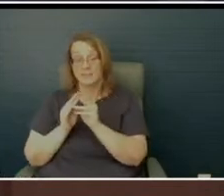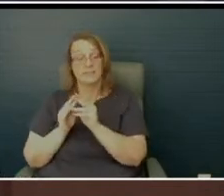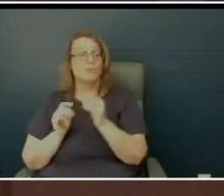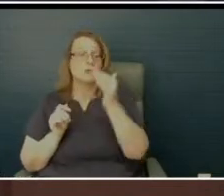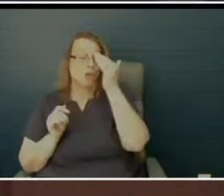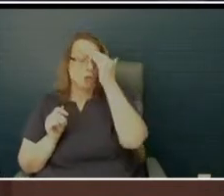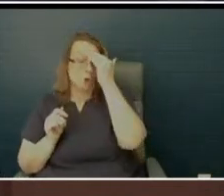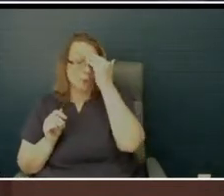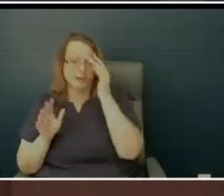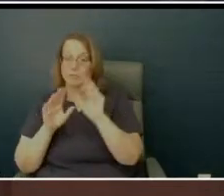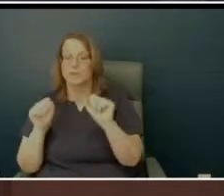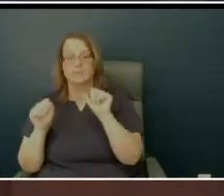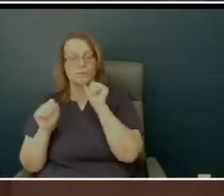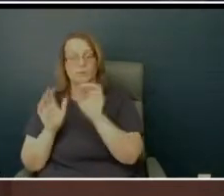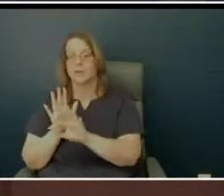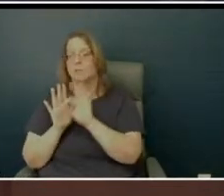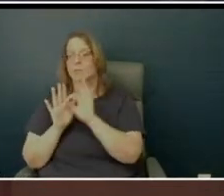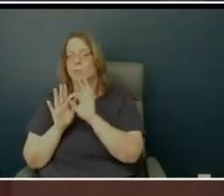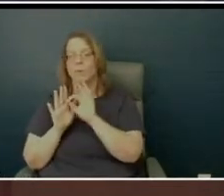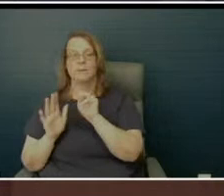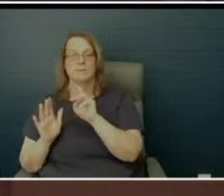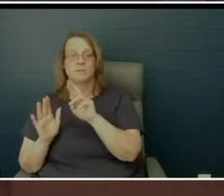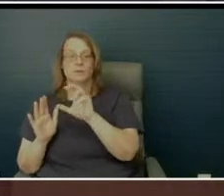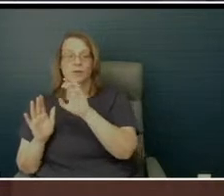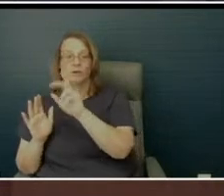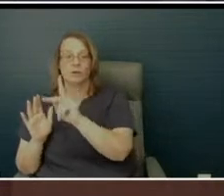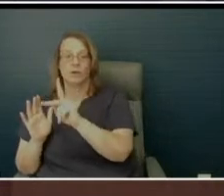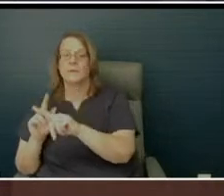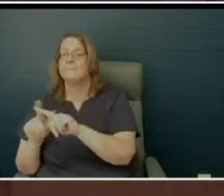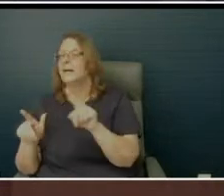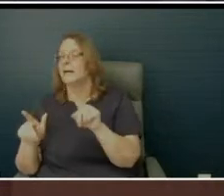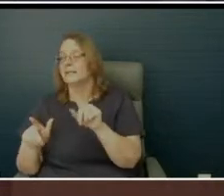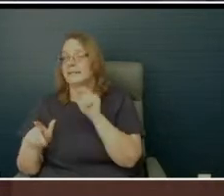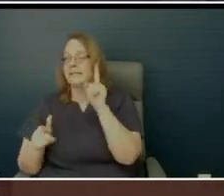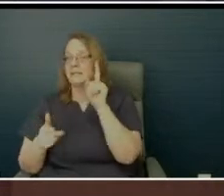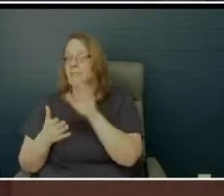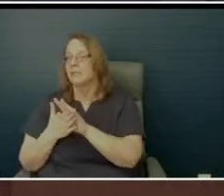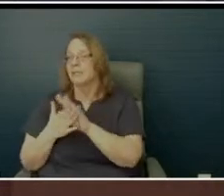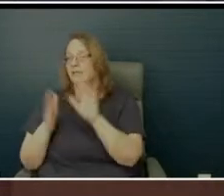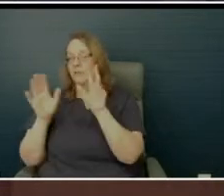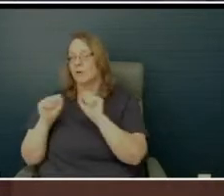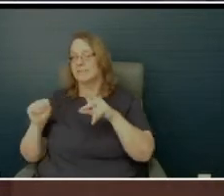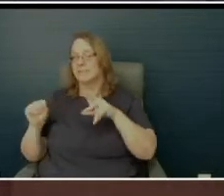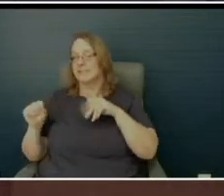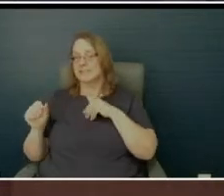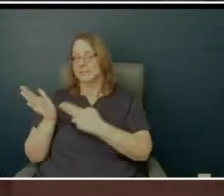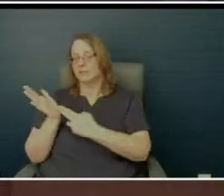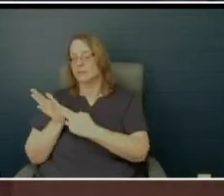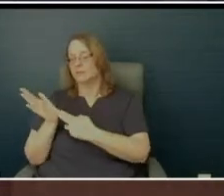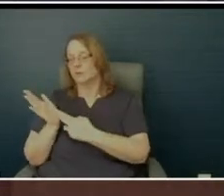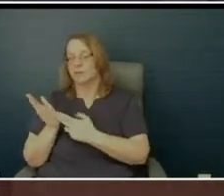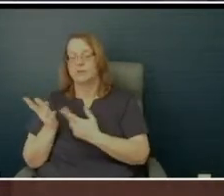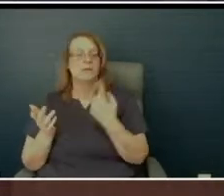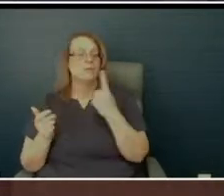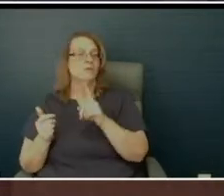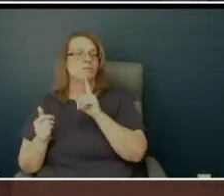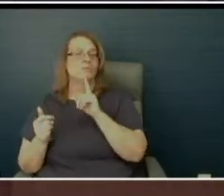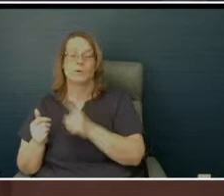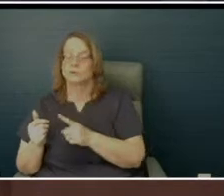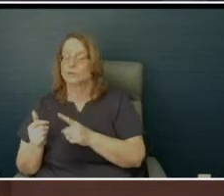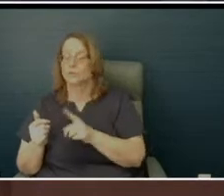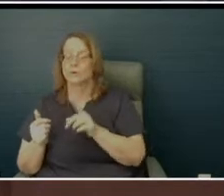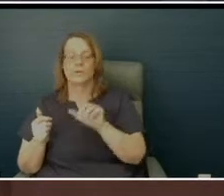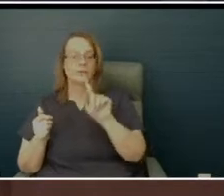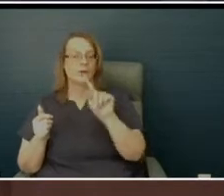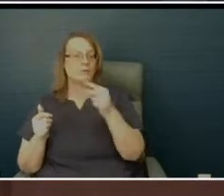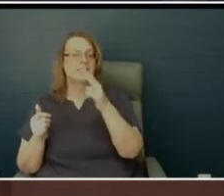think the president had actually accepted the truth about the election. Sure enough, all the same debunked theories appeared in his speech at the Ellipse 3